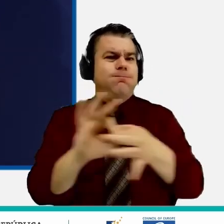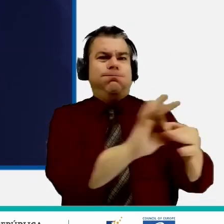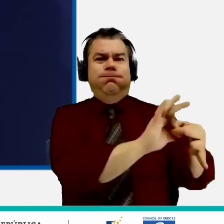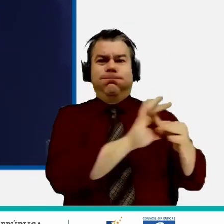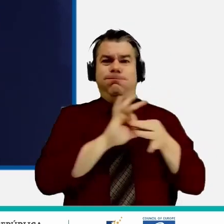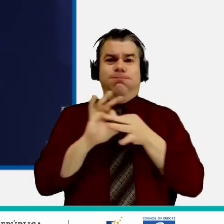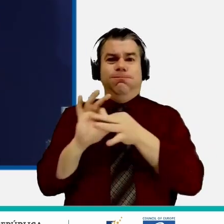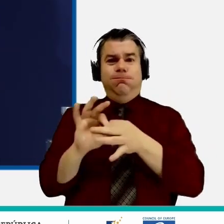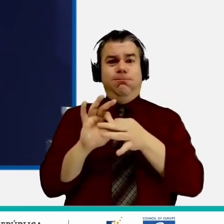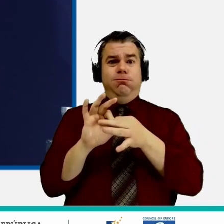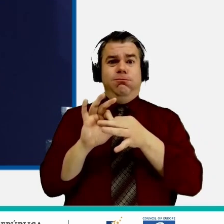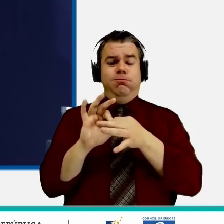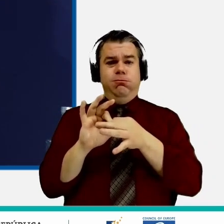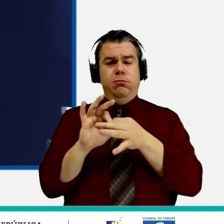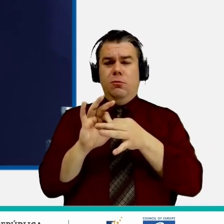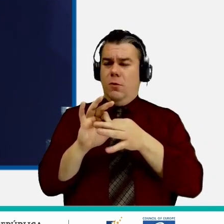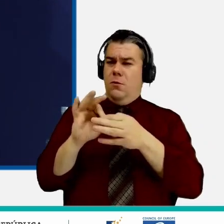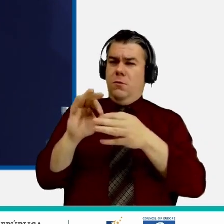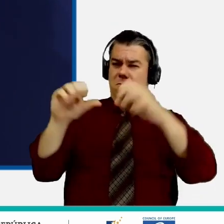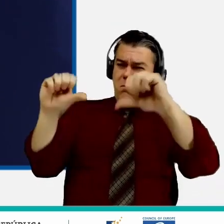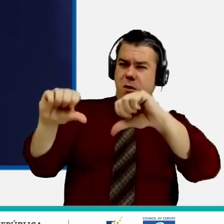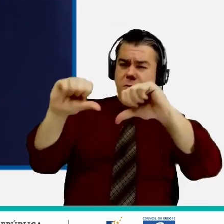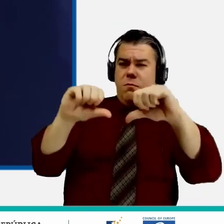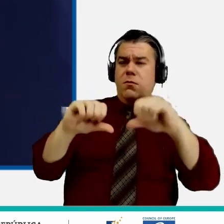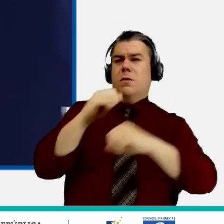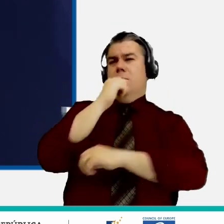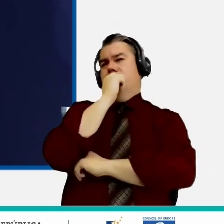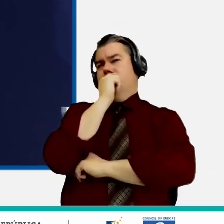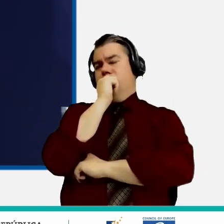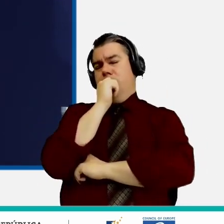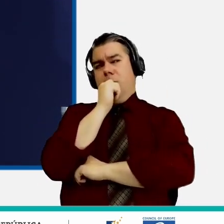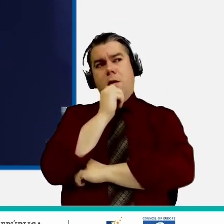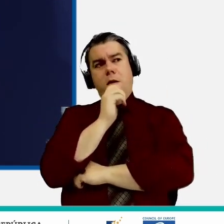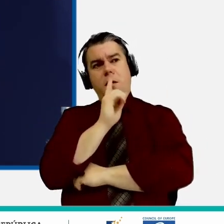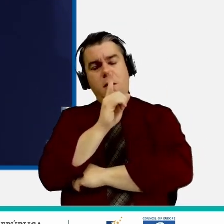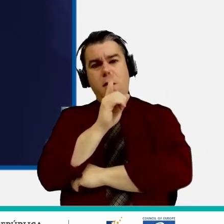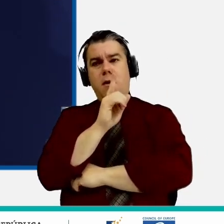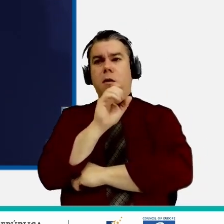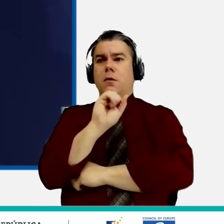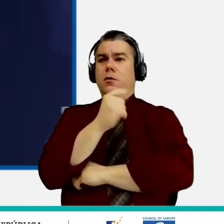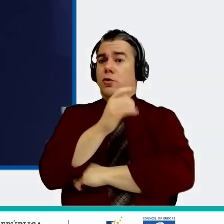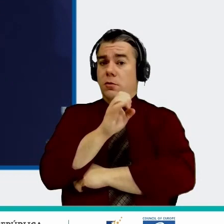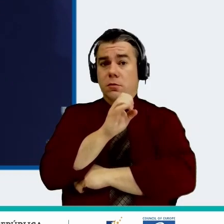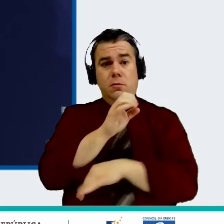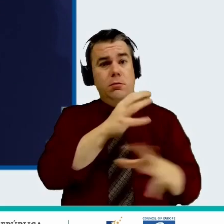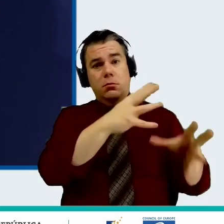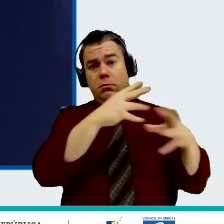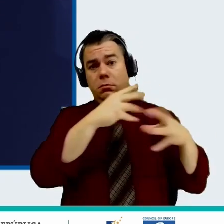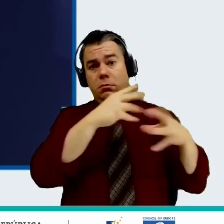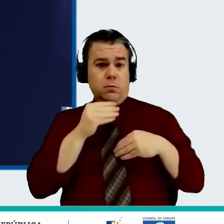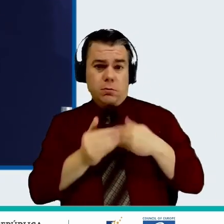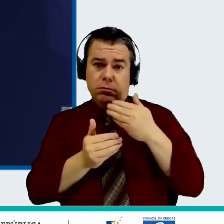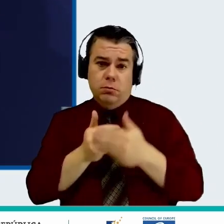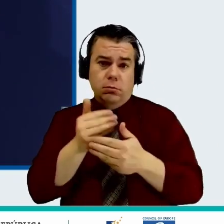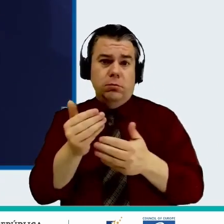the root of all problems, for me, this is still implementing the SDGs, basically, because, I mean, all the consequences that we